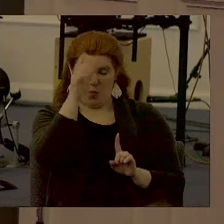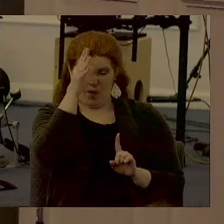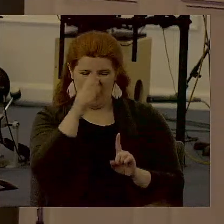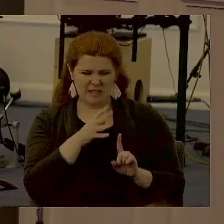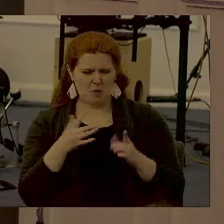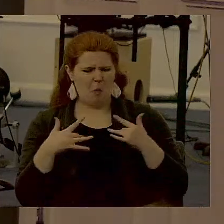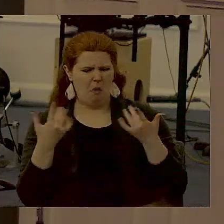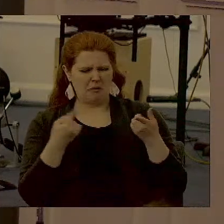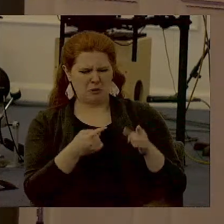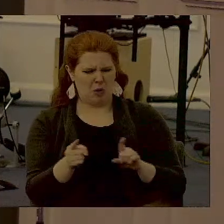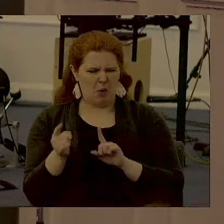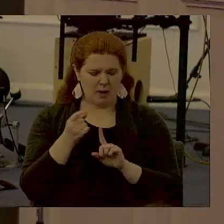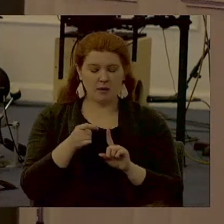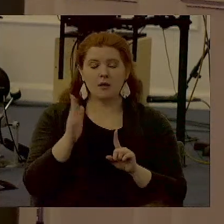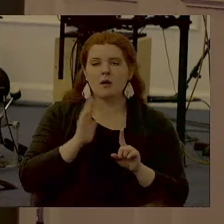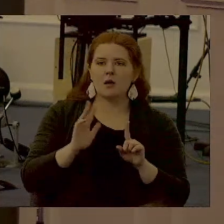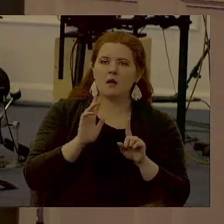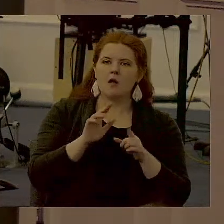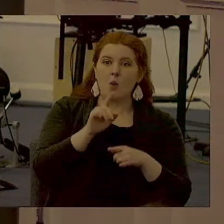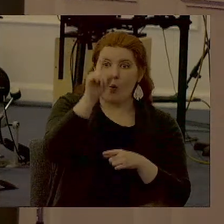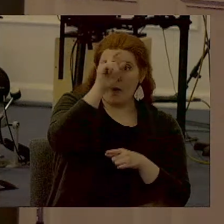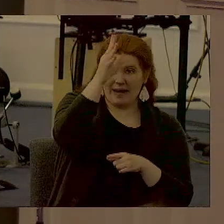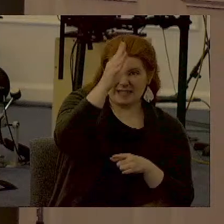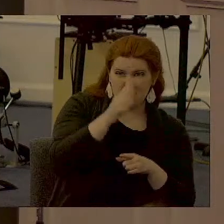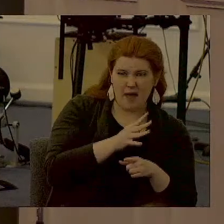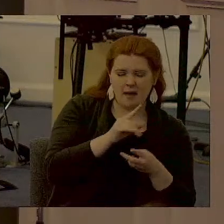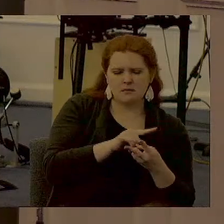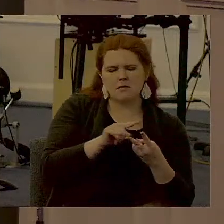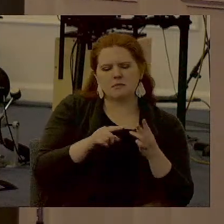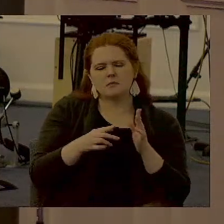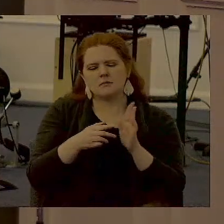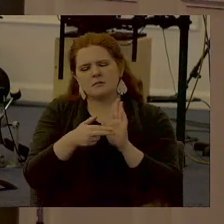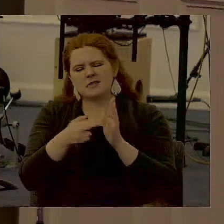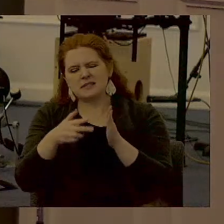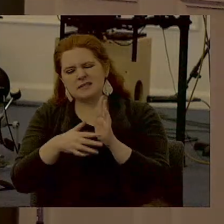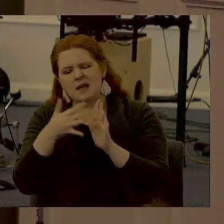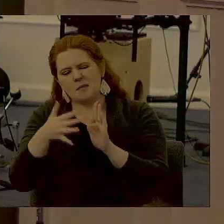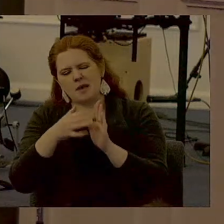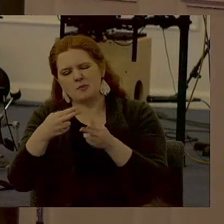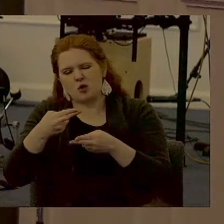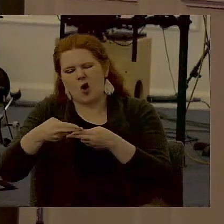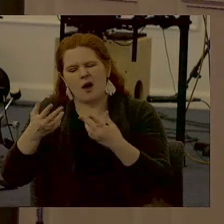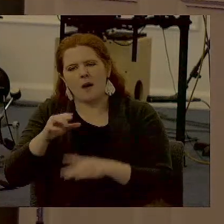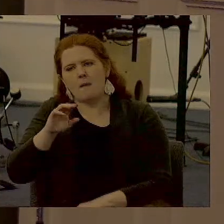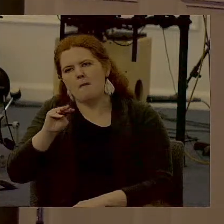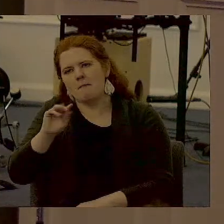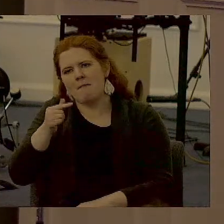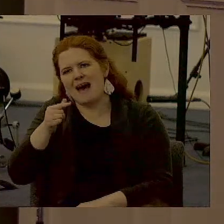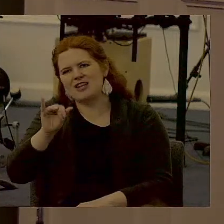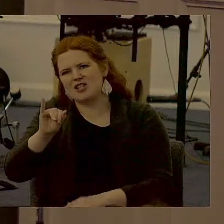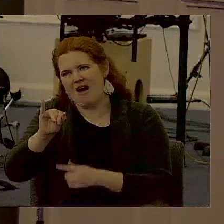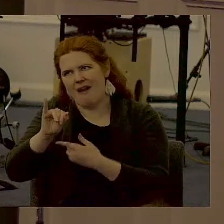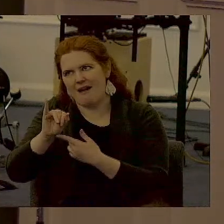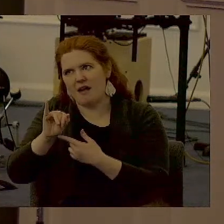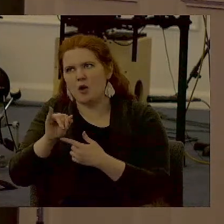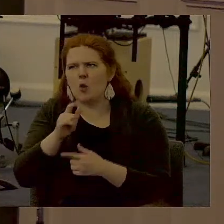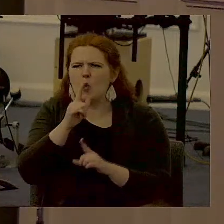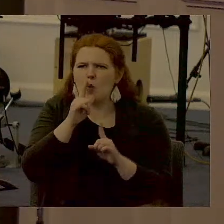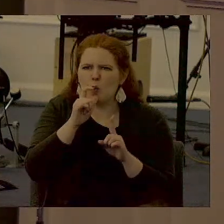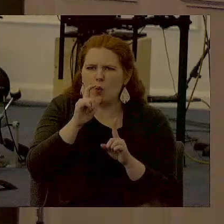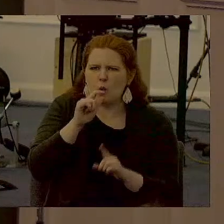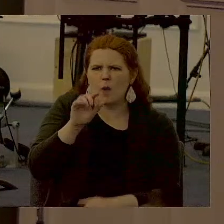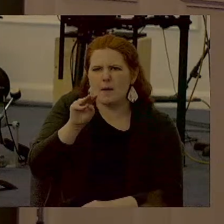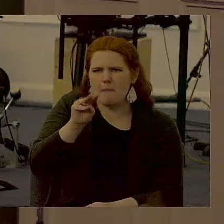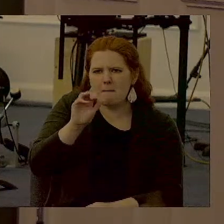men, or maybe you've heard them called magi. And the first question that we're going to ask is, who were